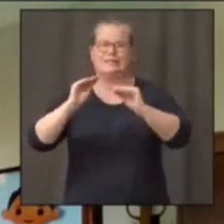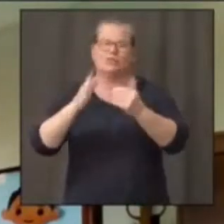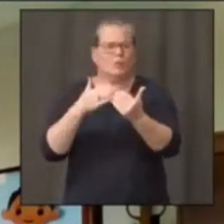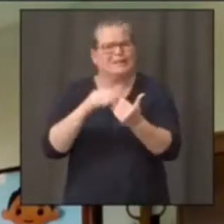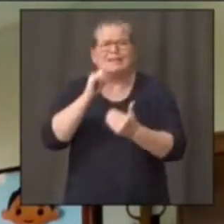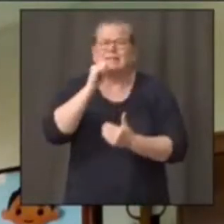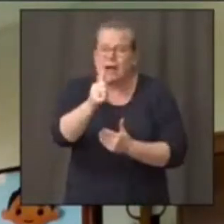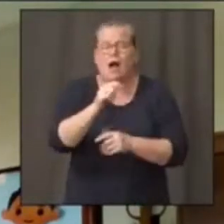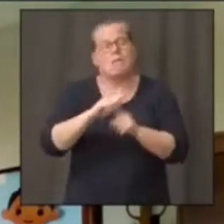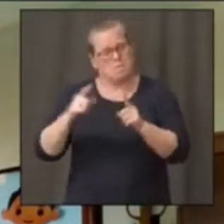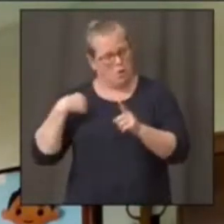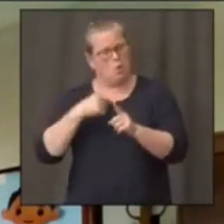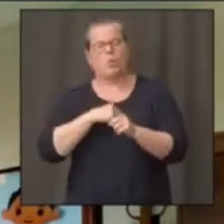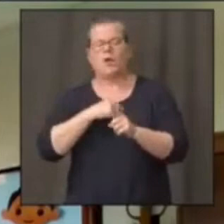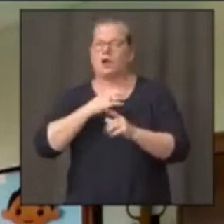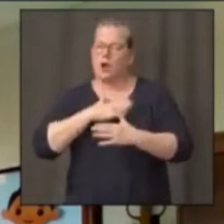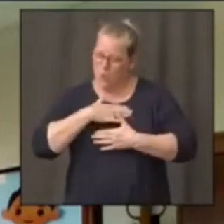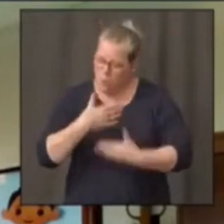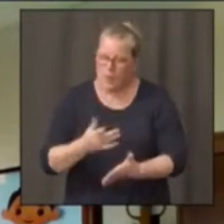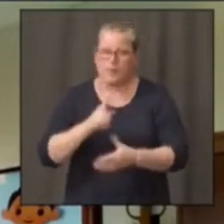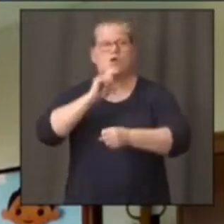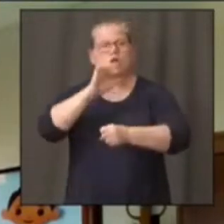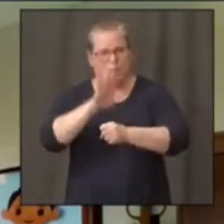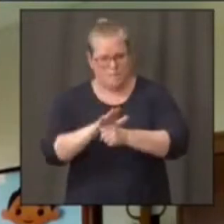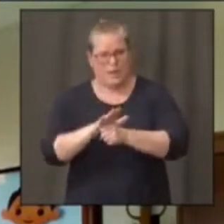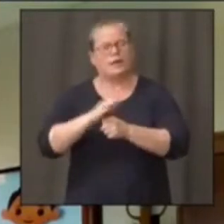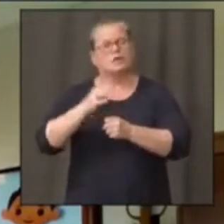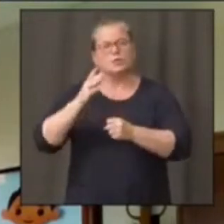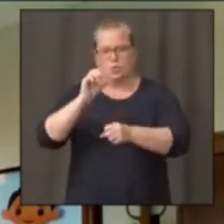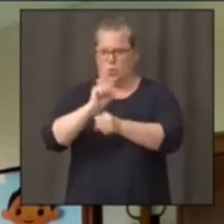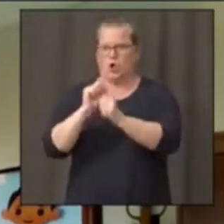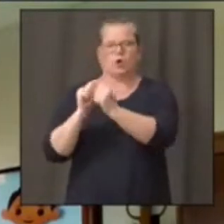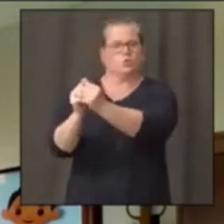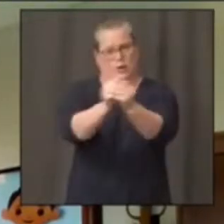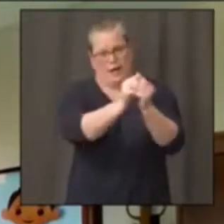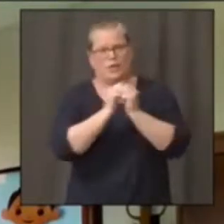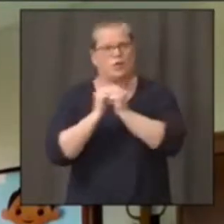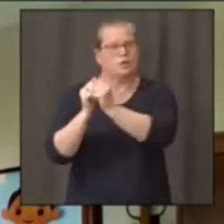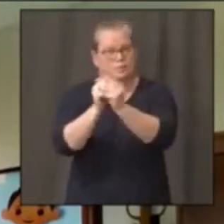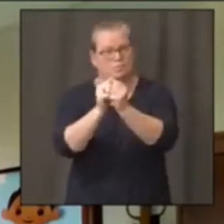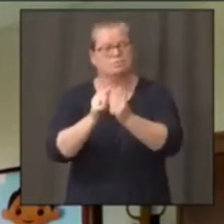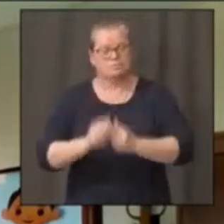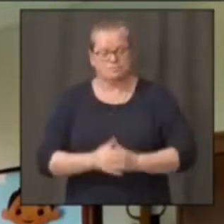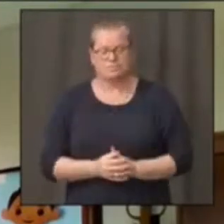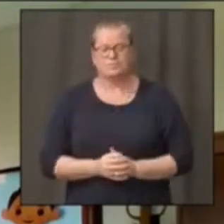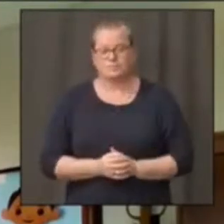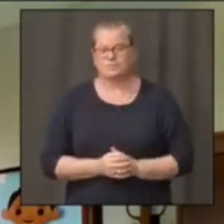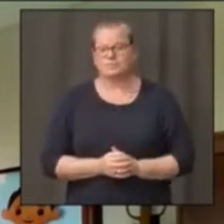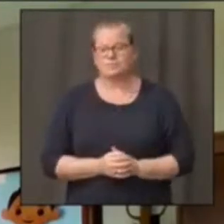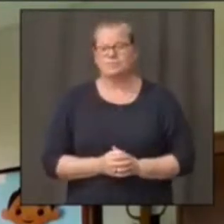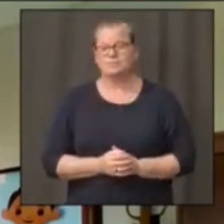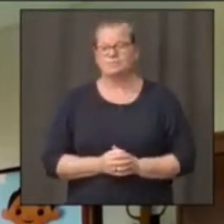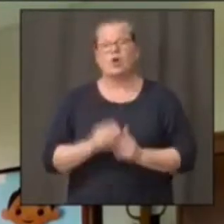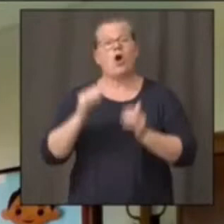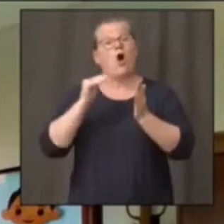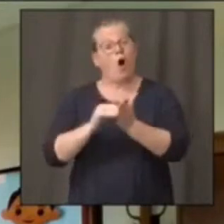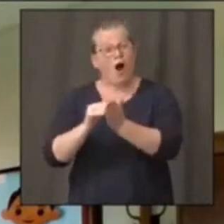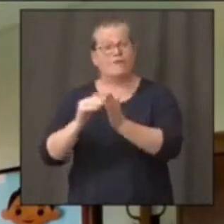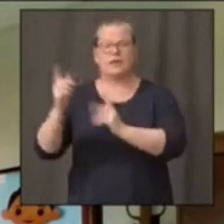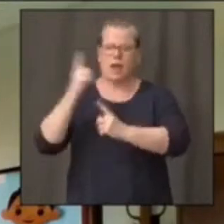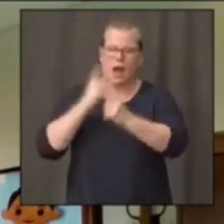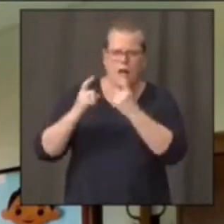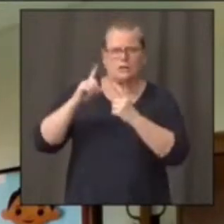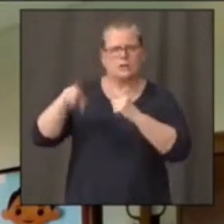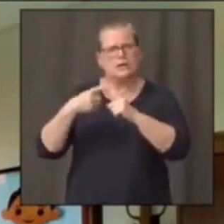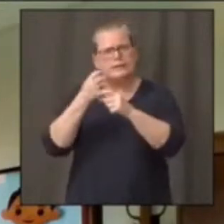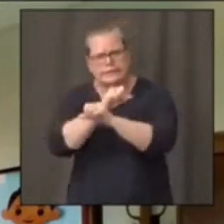committed to doing together. Another question, I get a lot of questions about safety. We are leading with